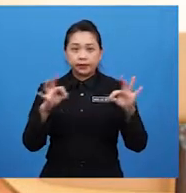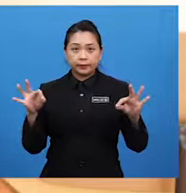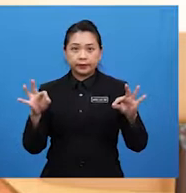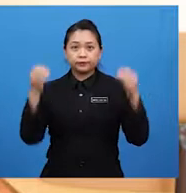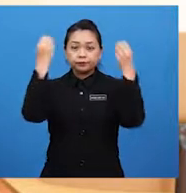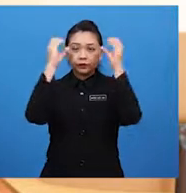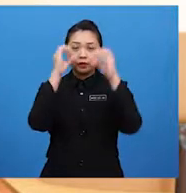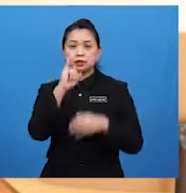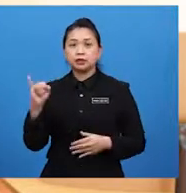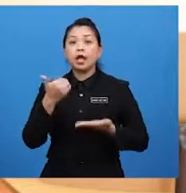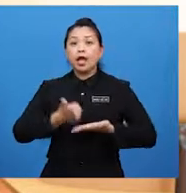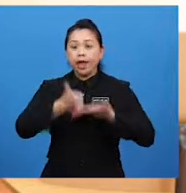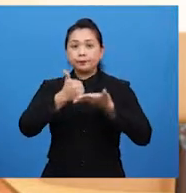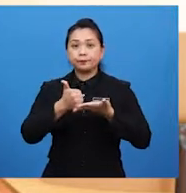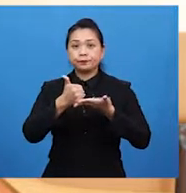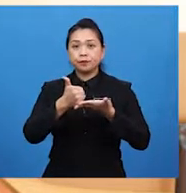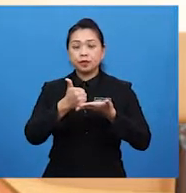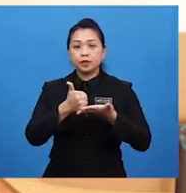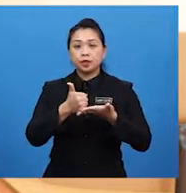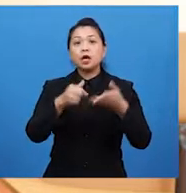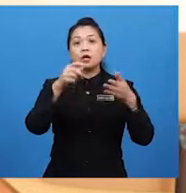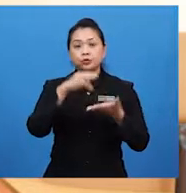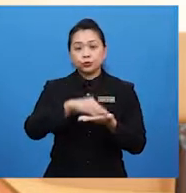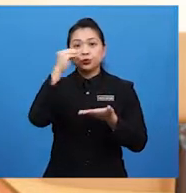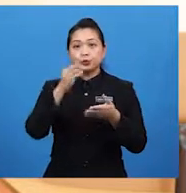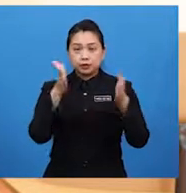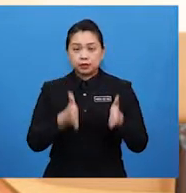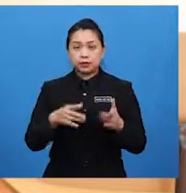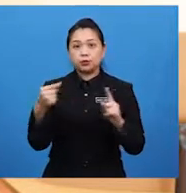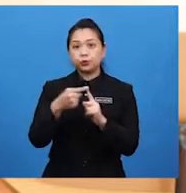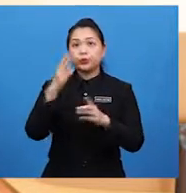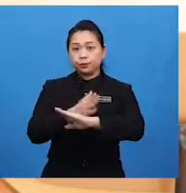Teaching helps students to improve themselves.